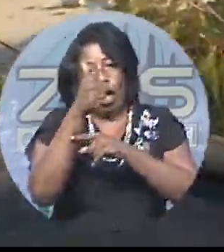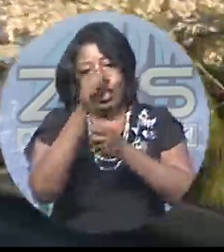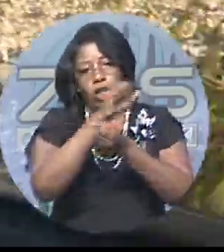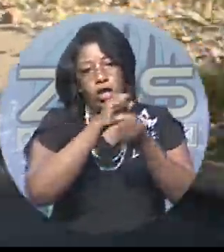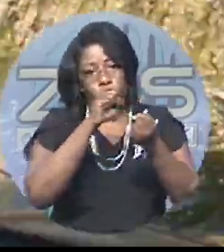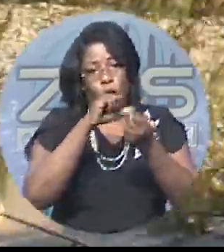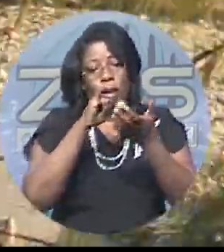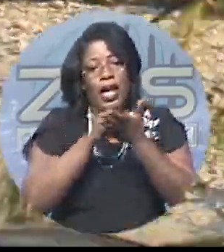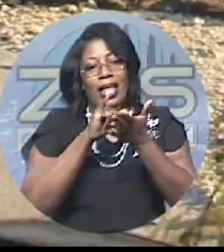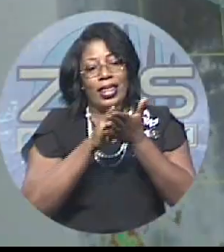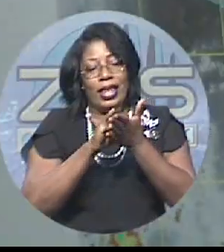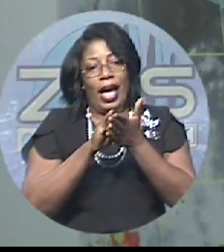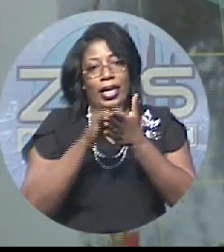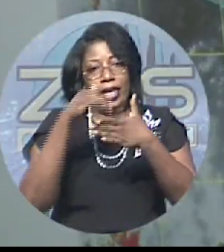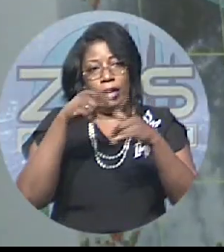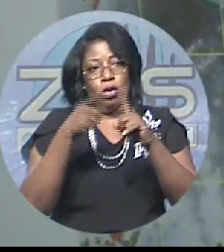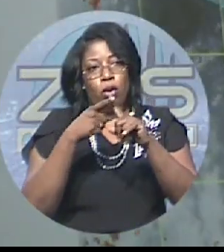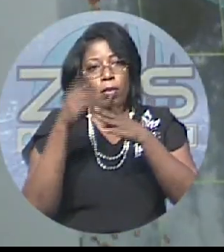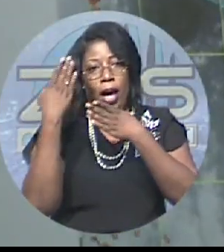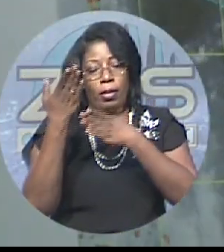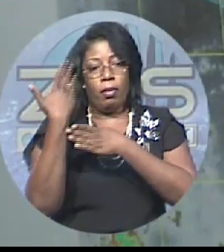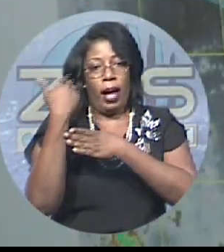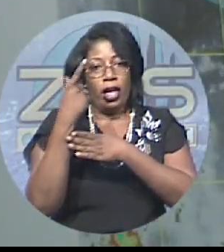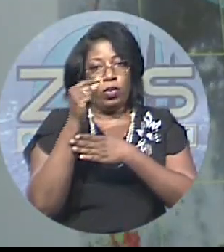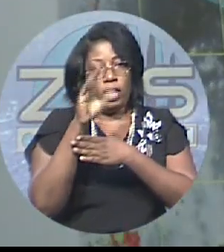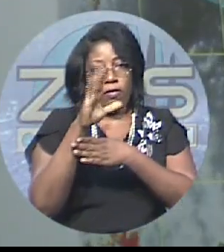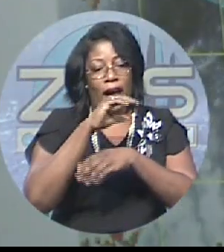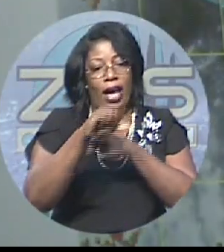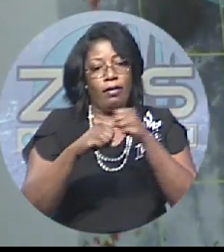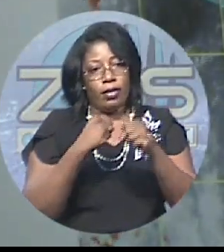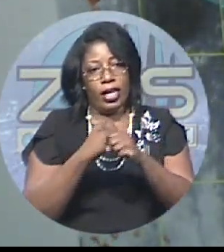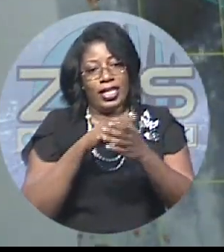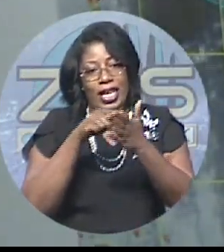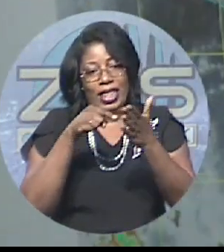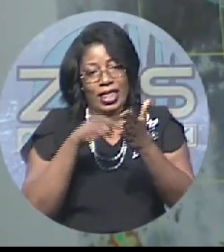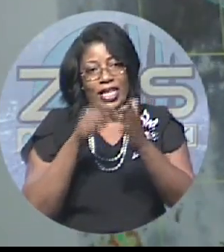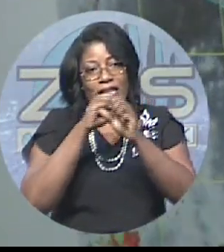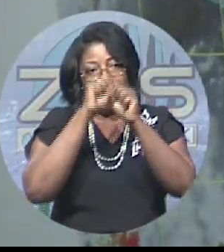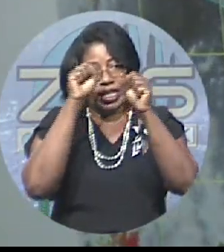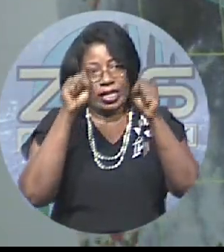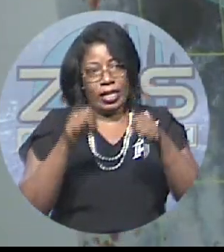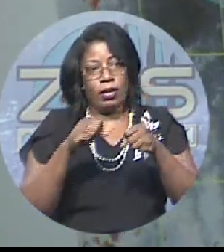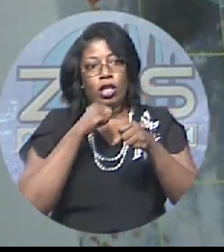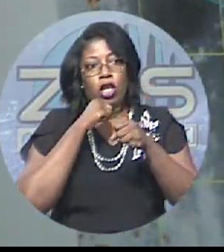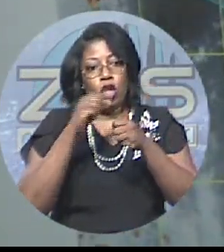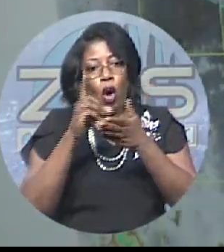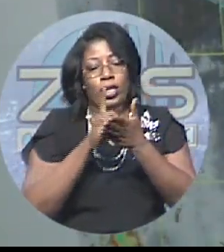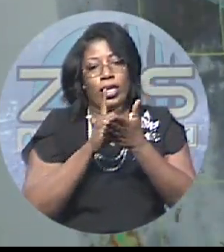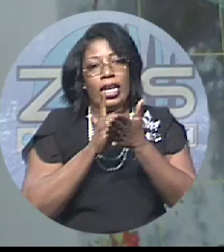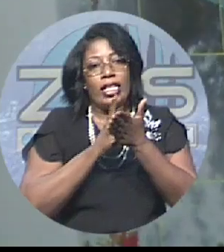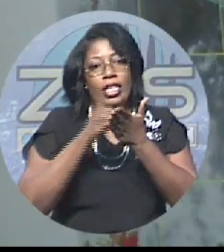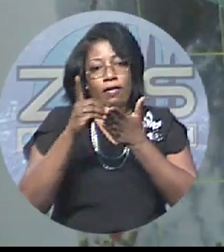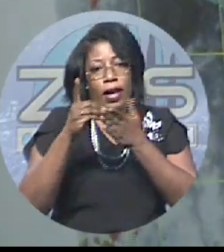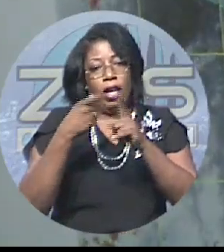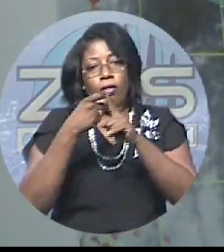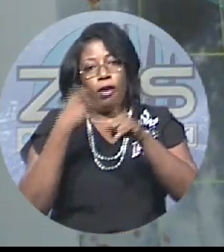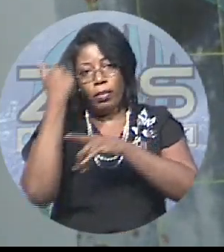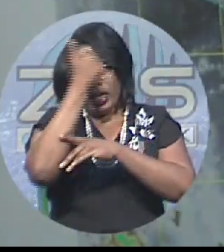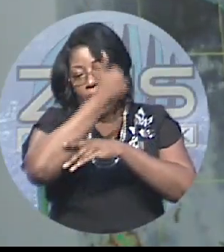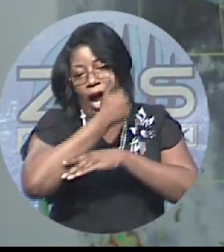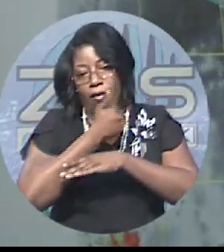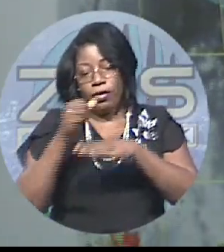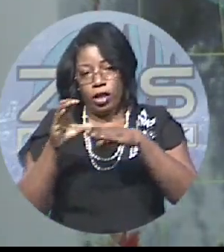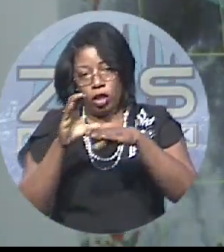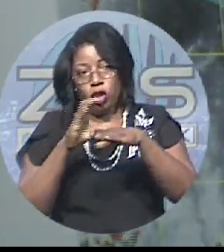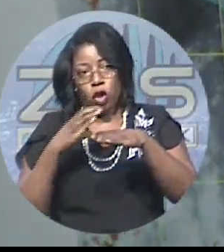impacted the Bahamas in the past 25 years. He said this particular weather system did not develop off the African coast as hurricanes usually